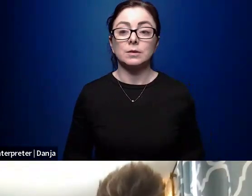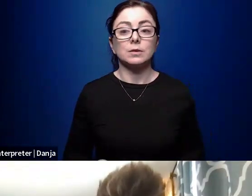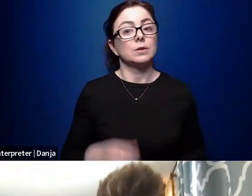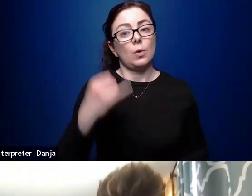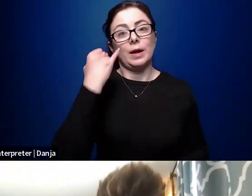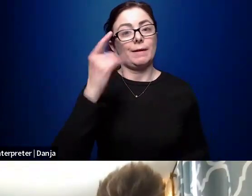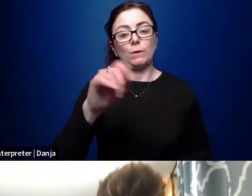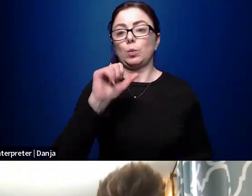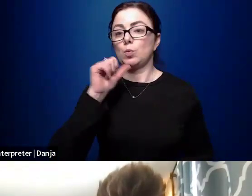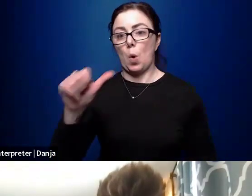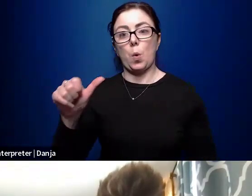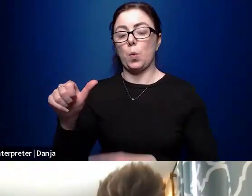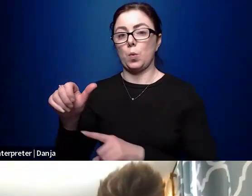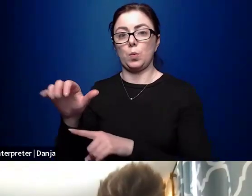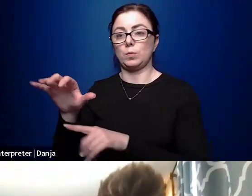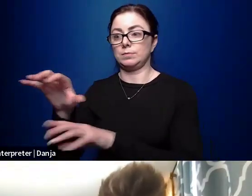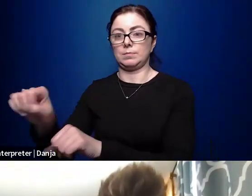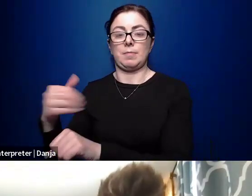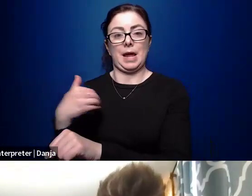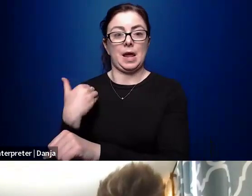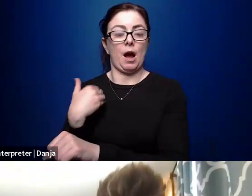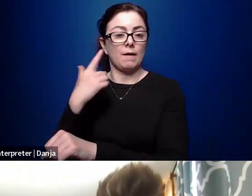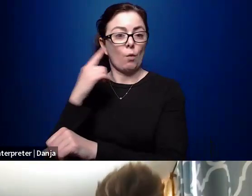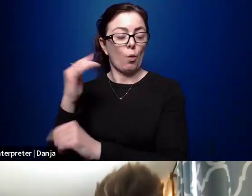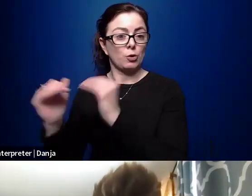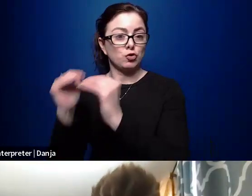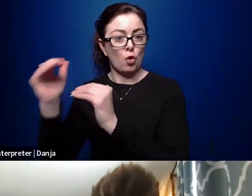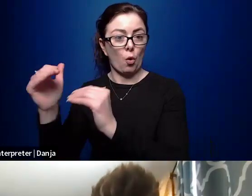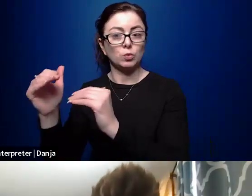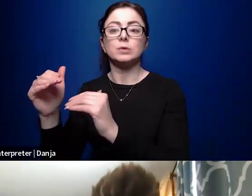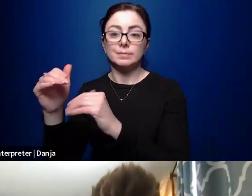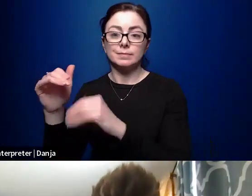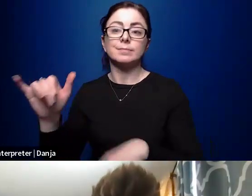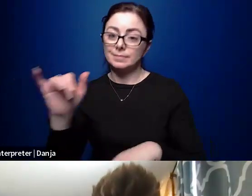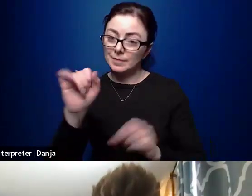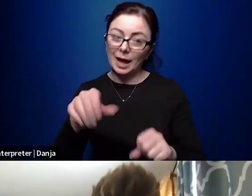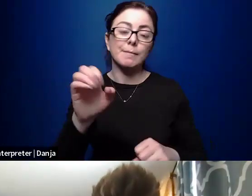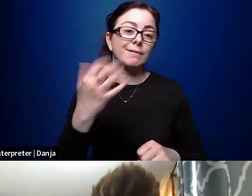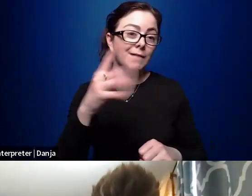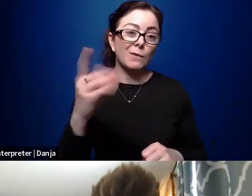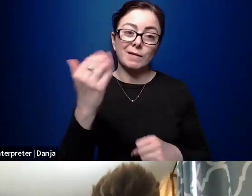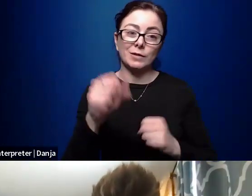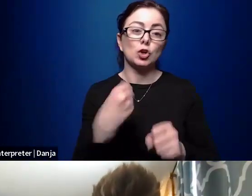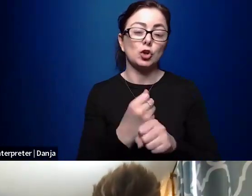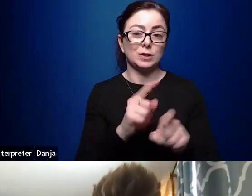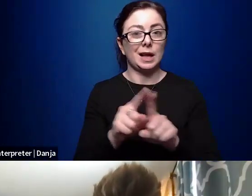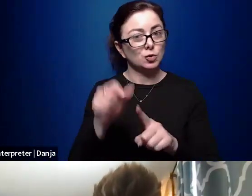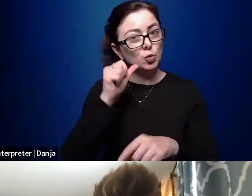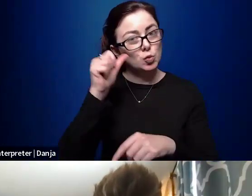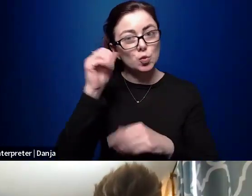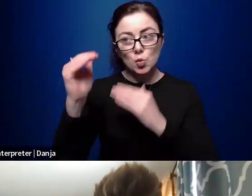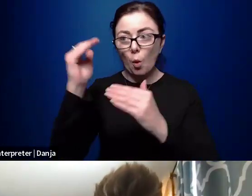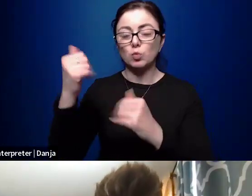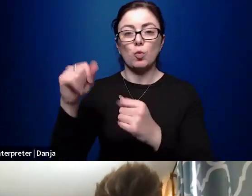get in young and age up into that spot with seniority, it'll be 5 to 15 years as an adult to try to get into a